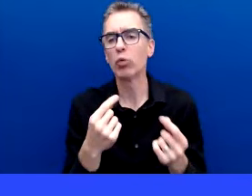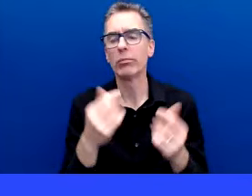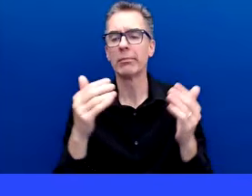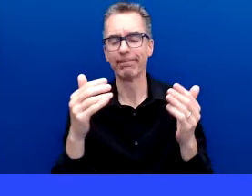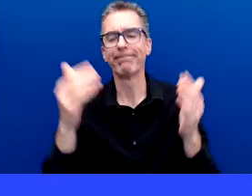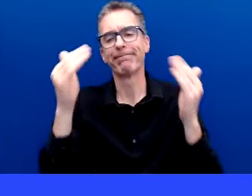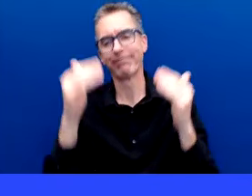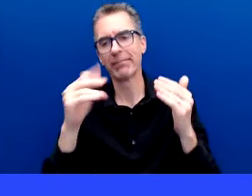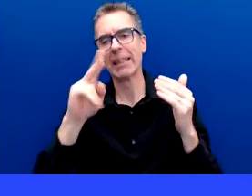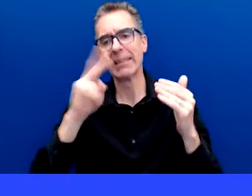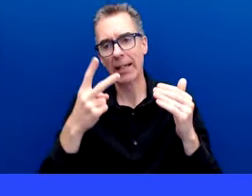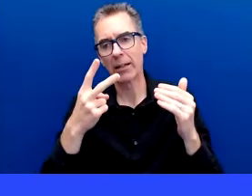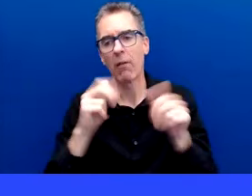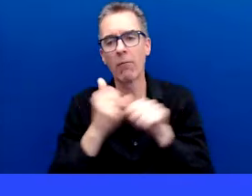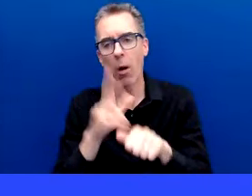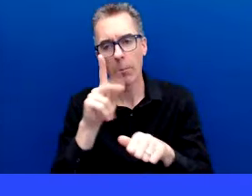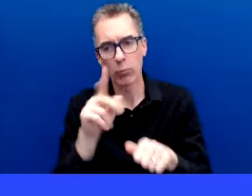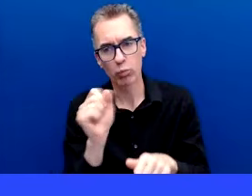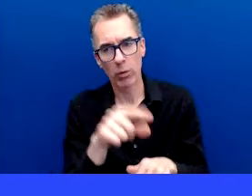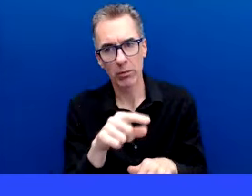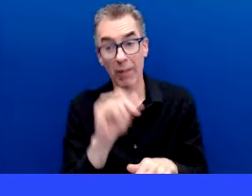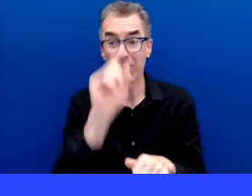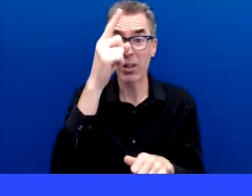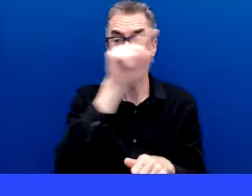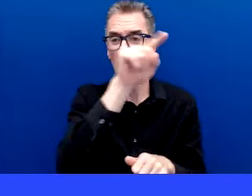to my initial response,